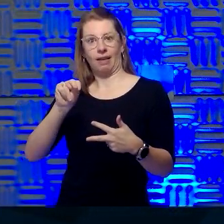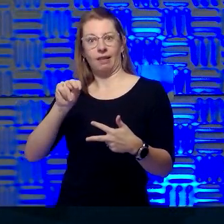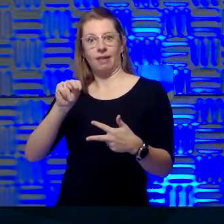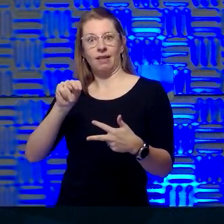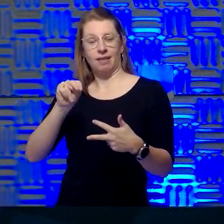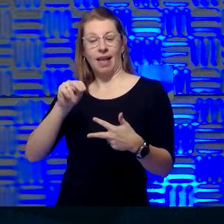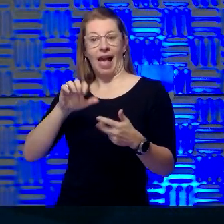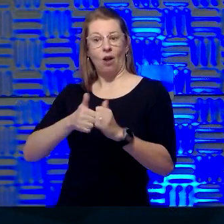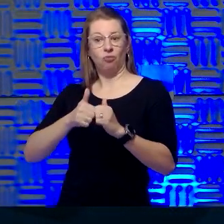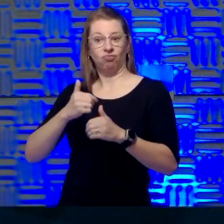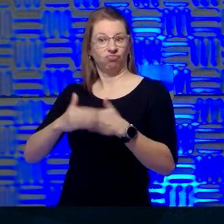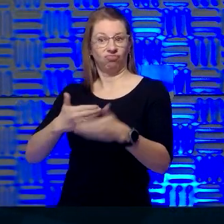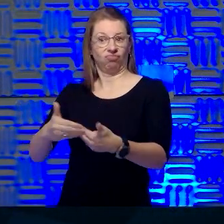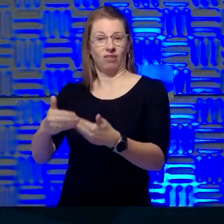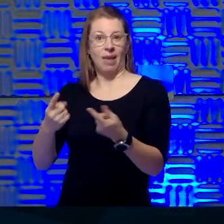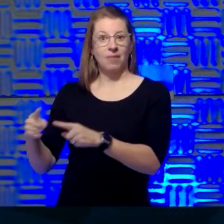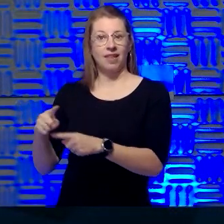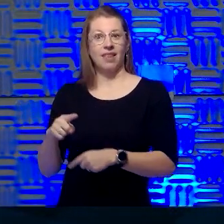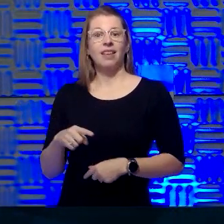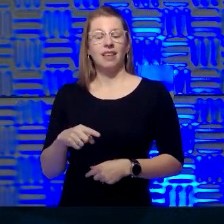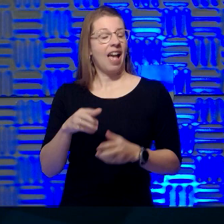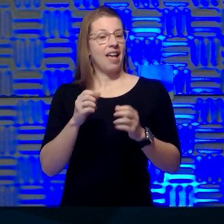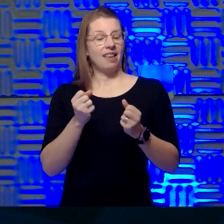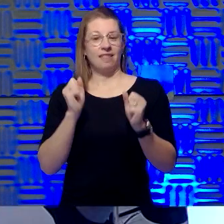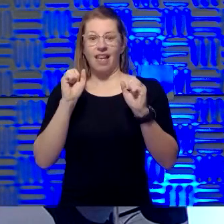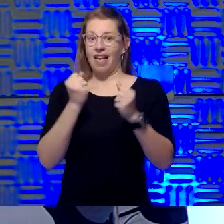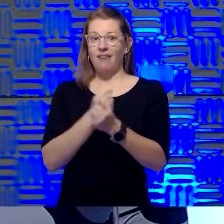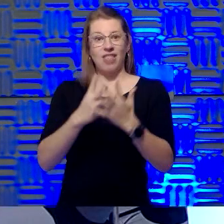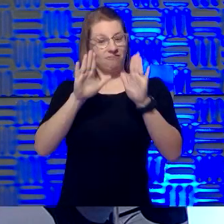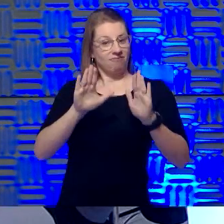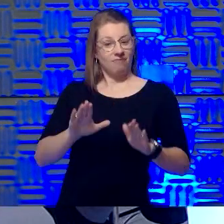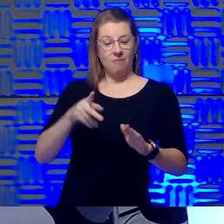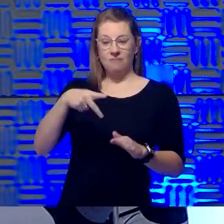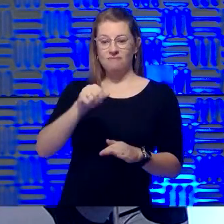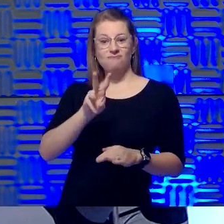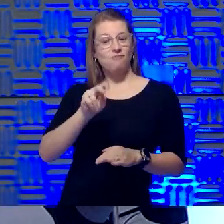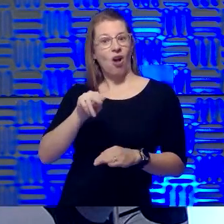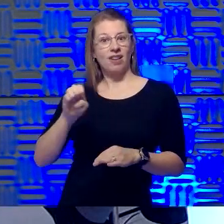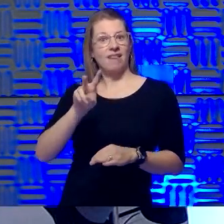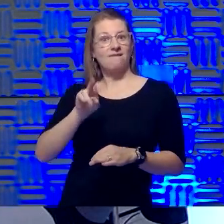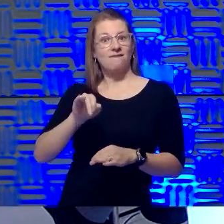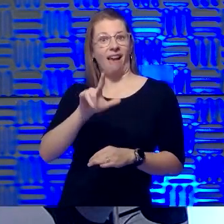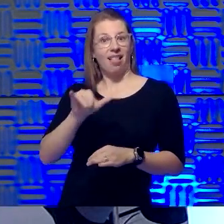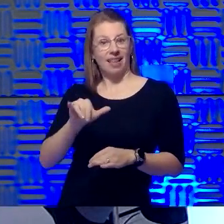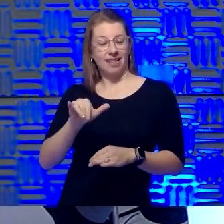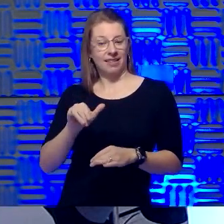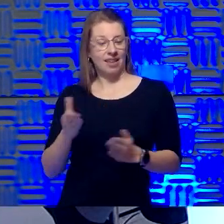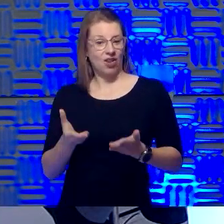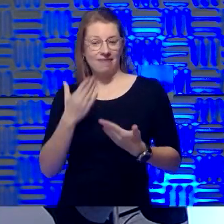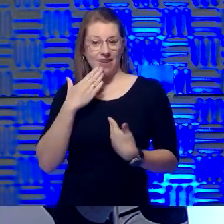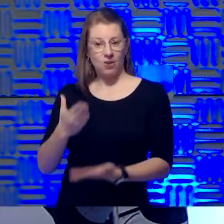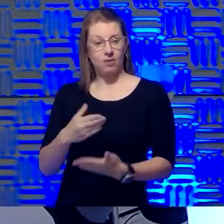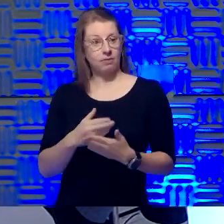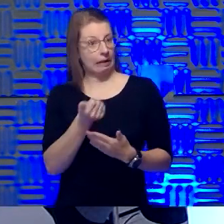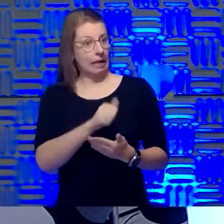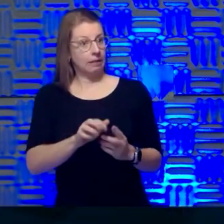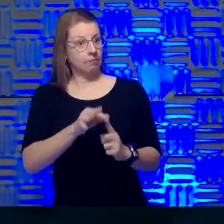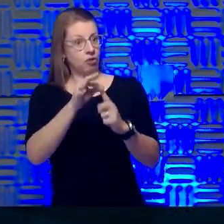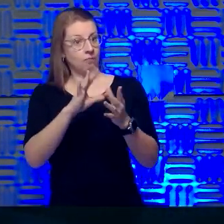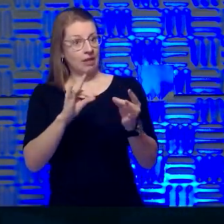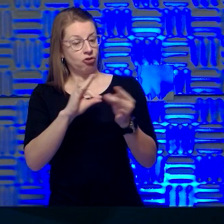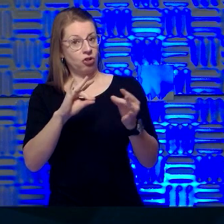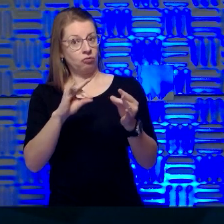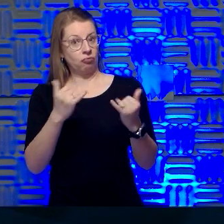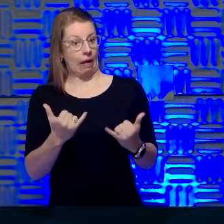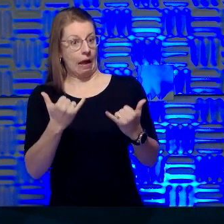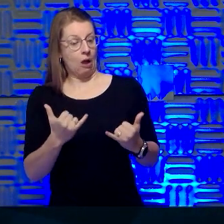in Pawnee Valley are doing very well today. Thank you. Great. Any special challenges or messages you want to tell us right now? No,